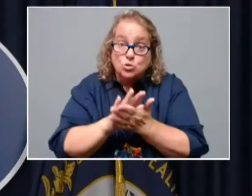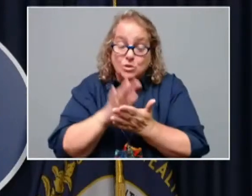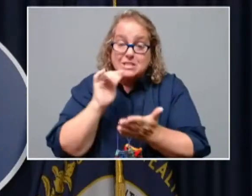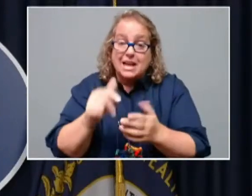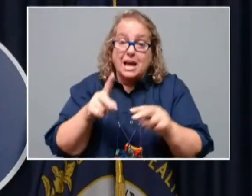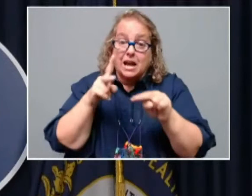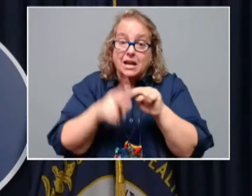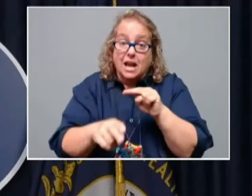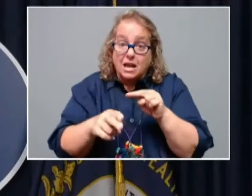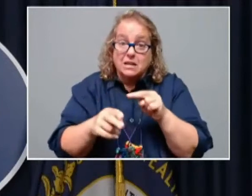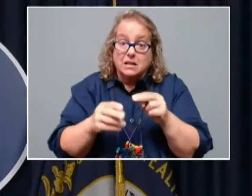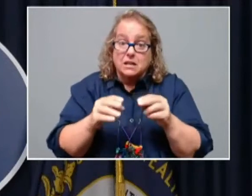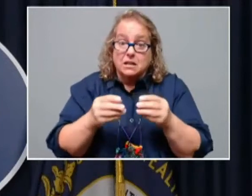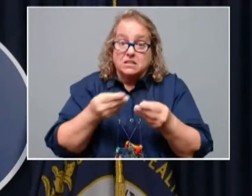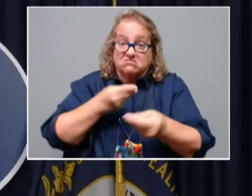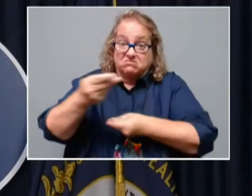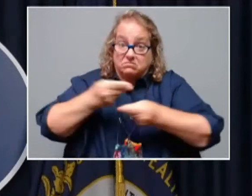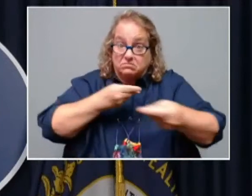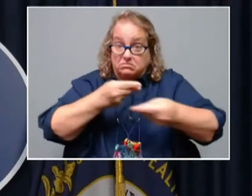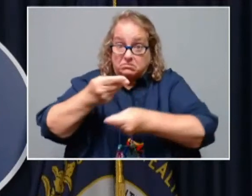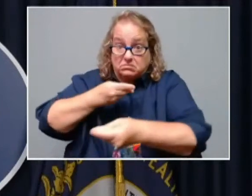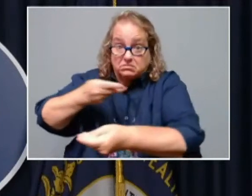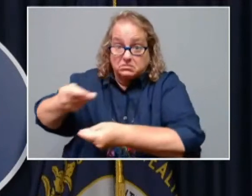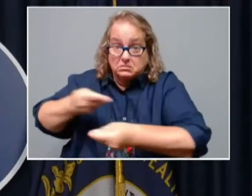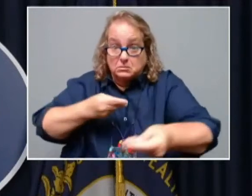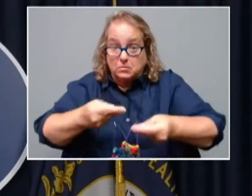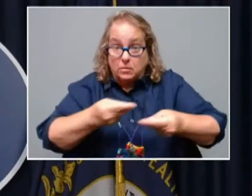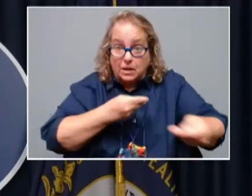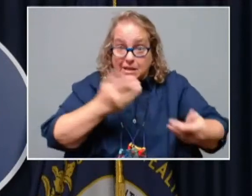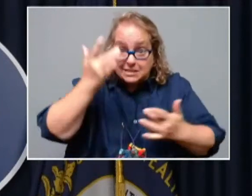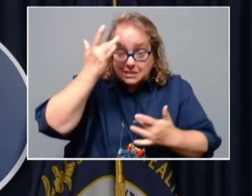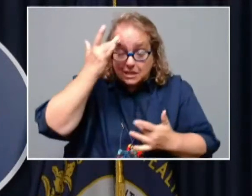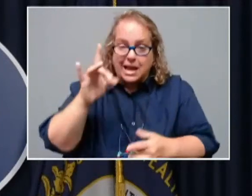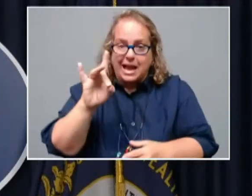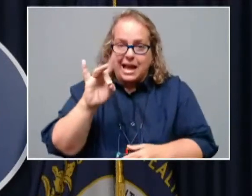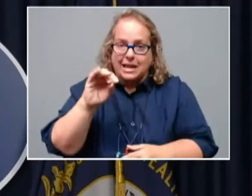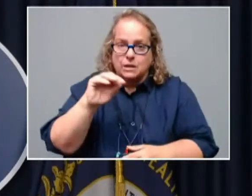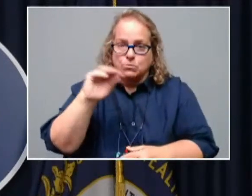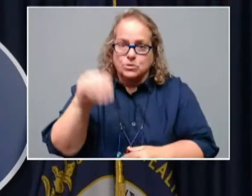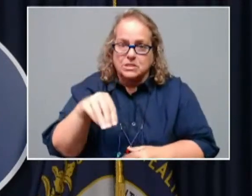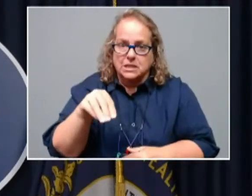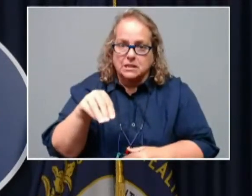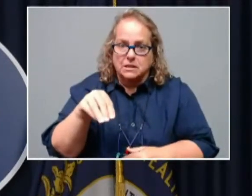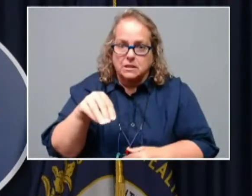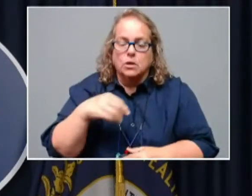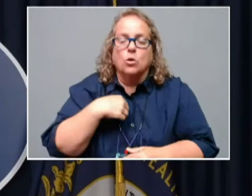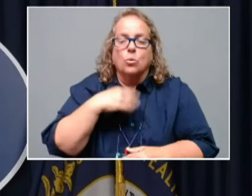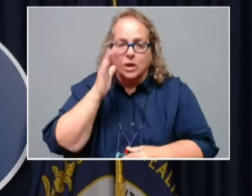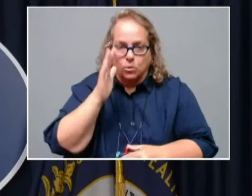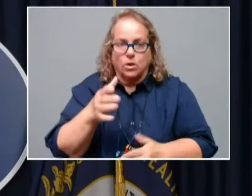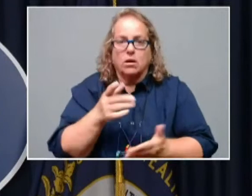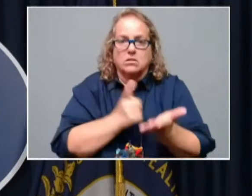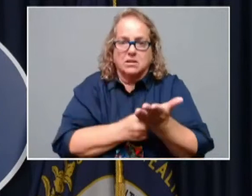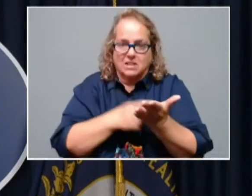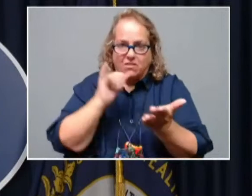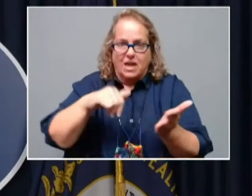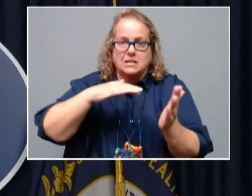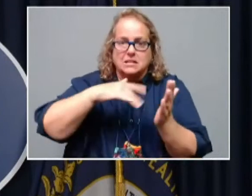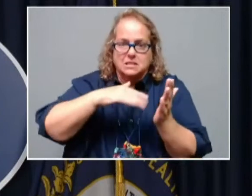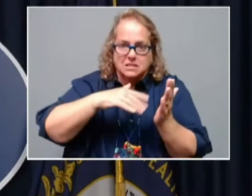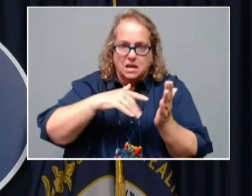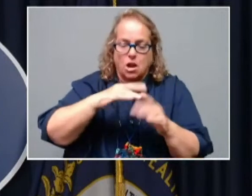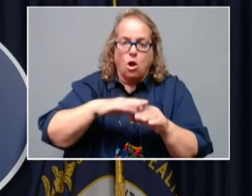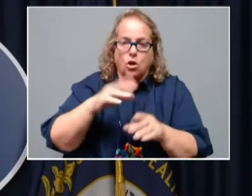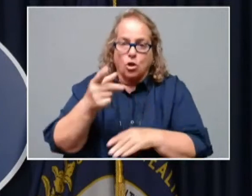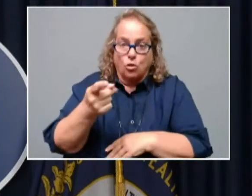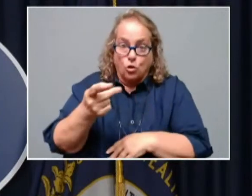80%. We'll get you that study. We'll go over it on Thursday because it's that important, but that's specific